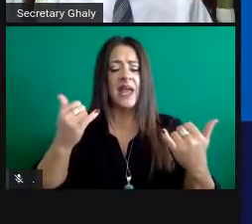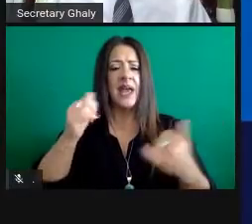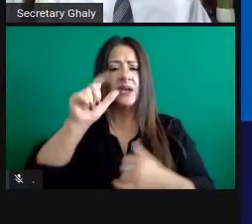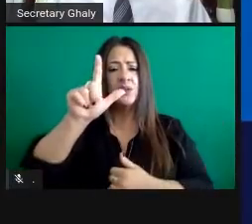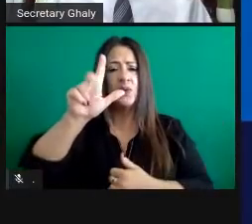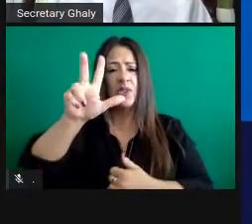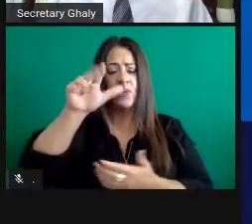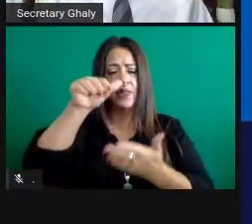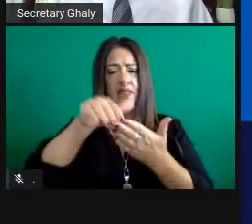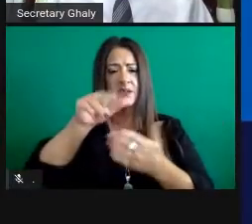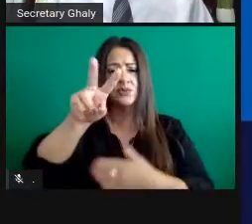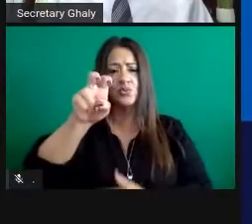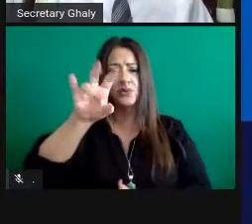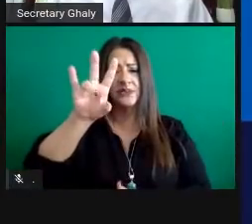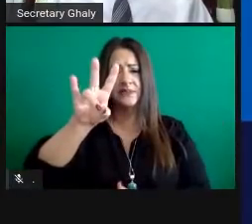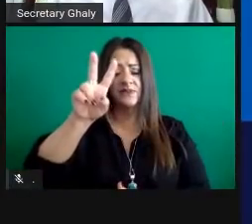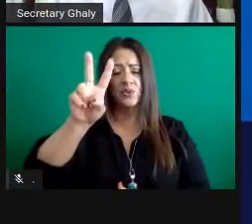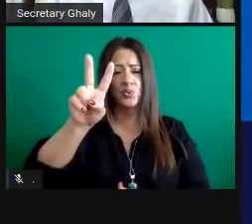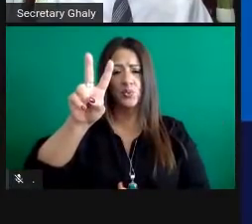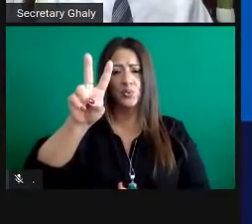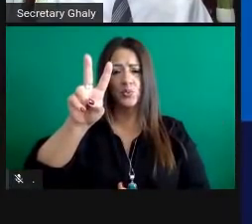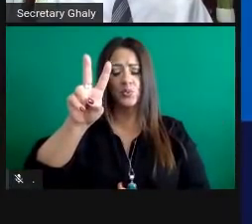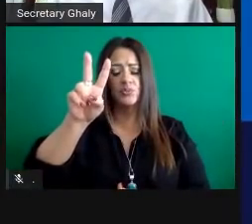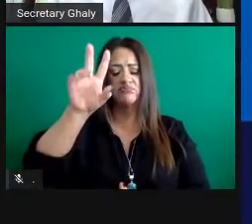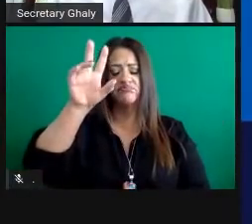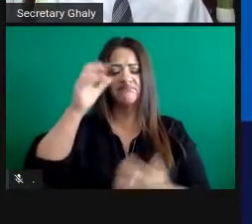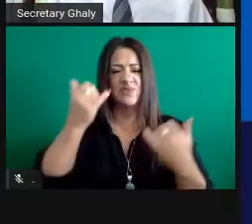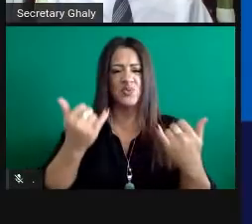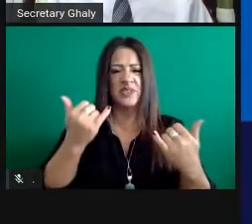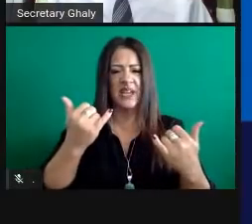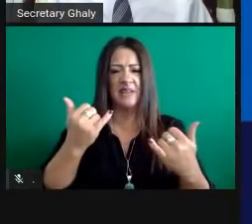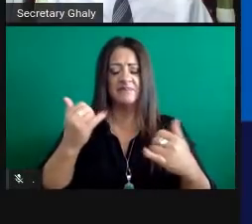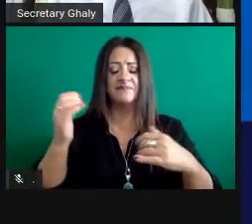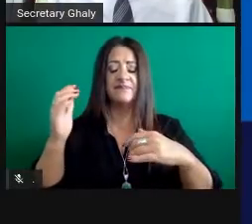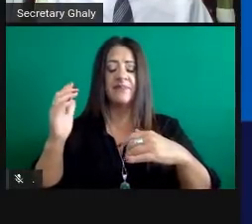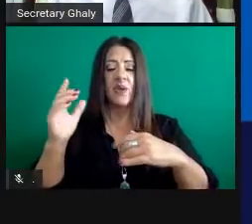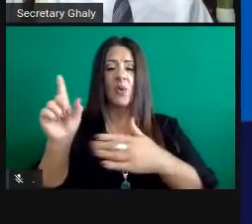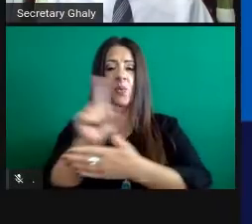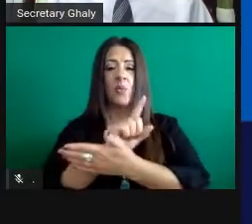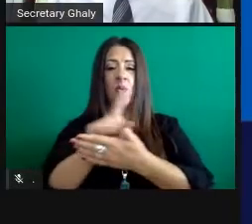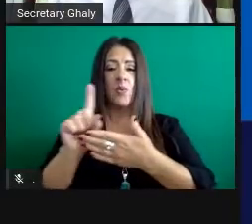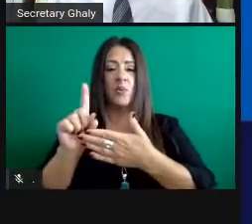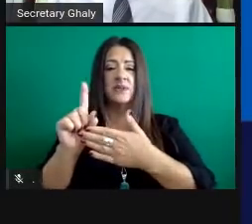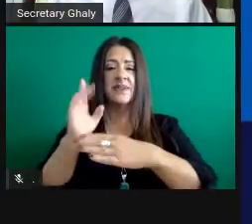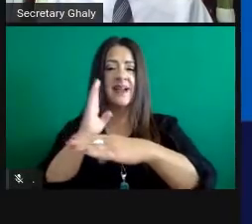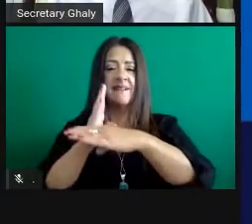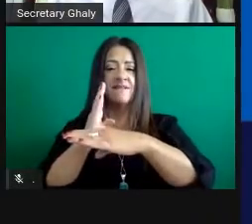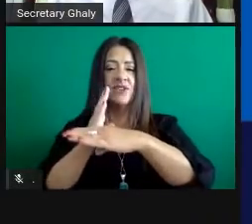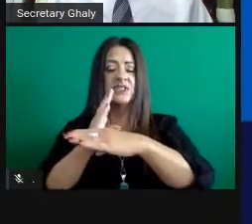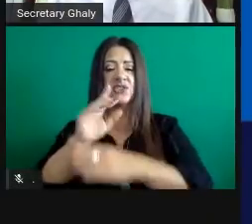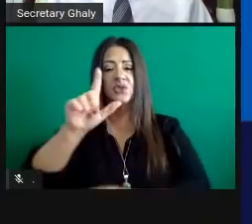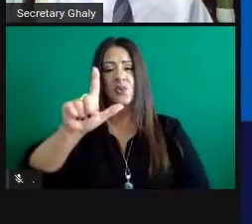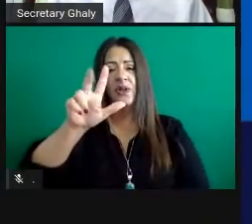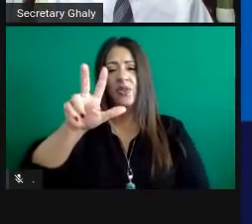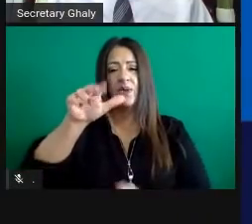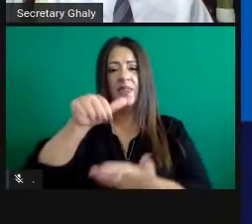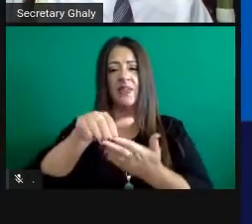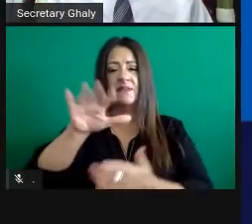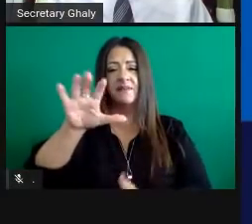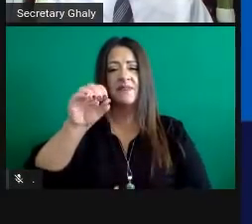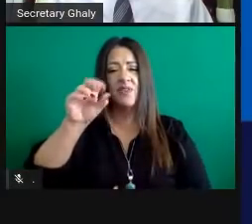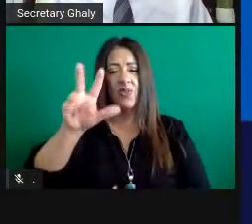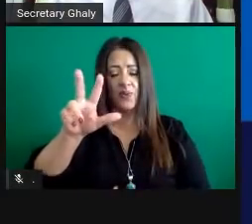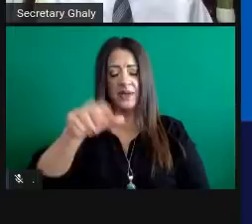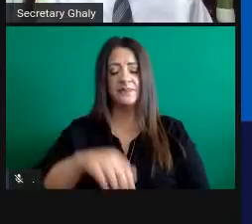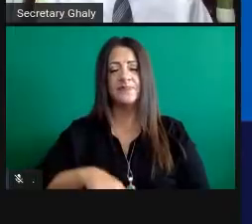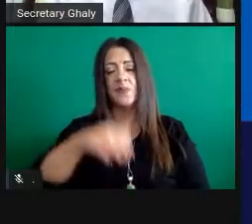23,272 cases and an average of 23,503 cases. Remind you, just about 15 days ago,